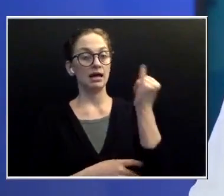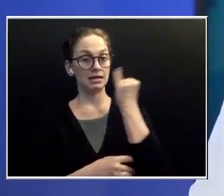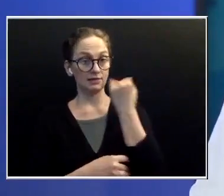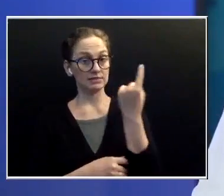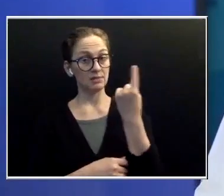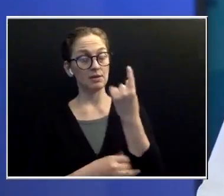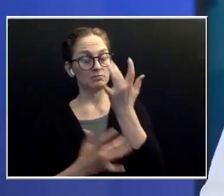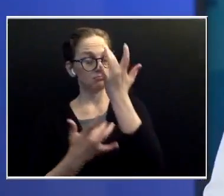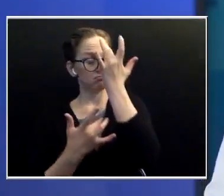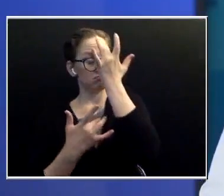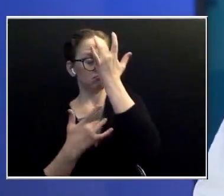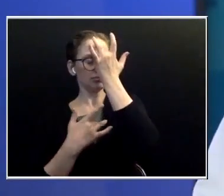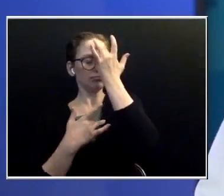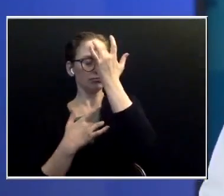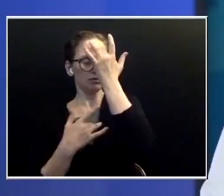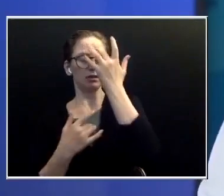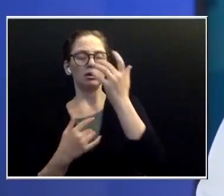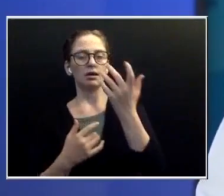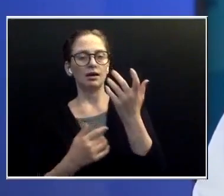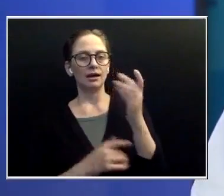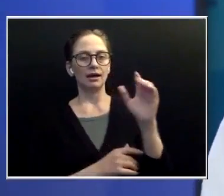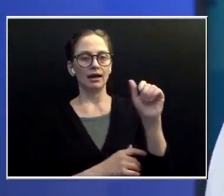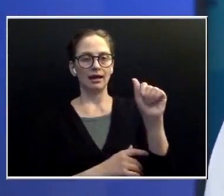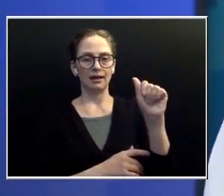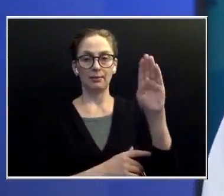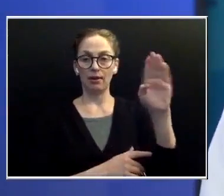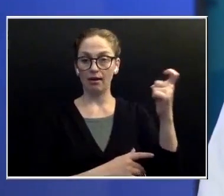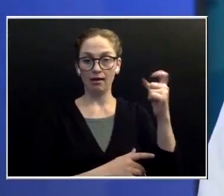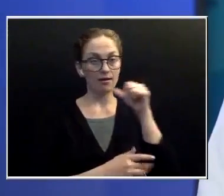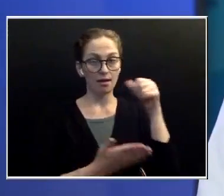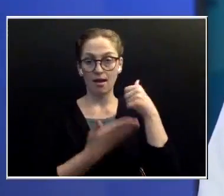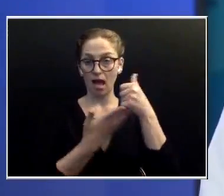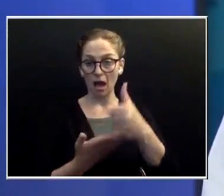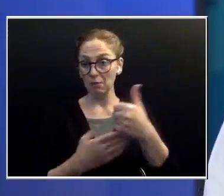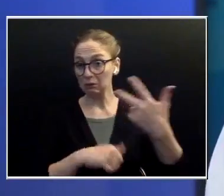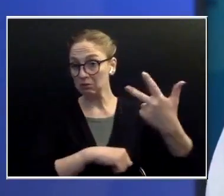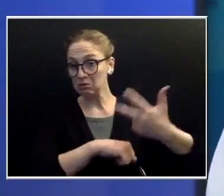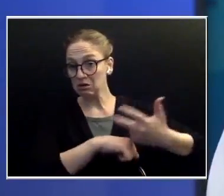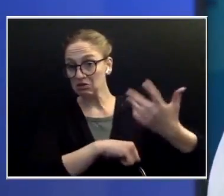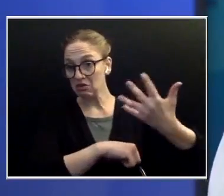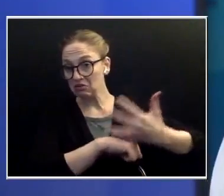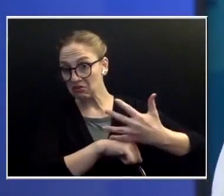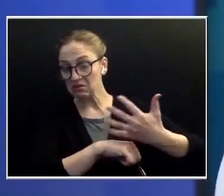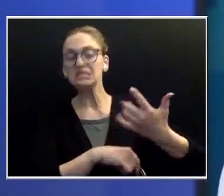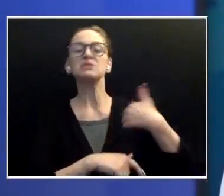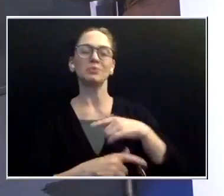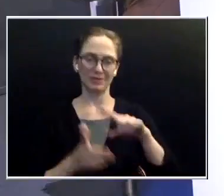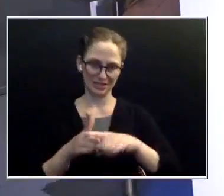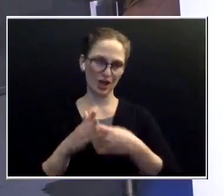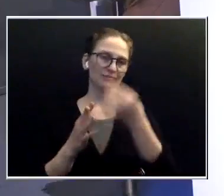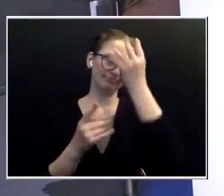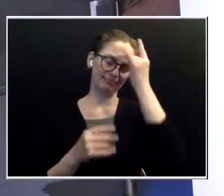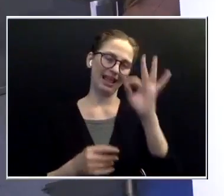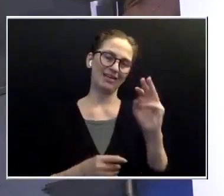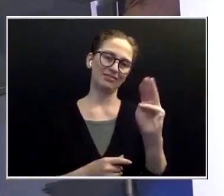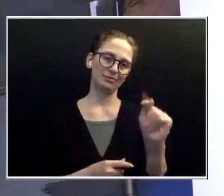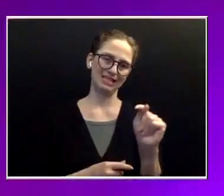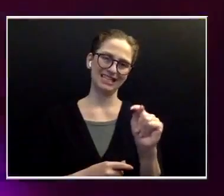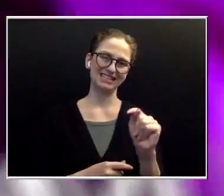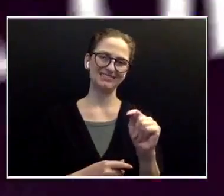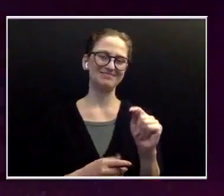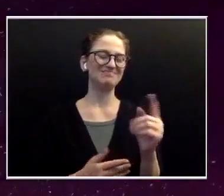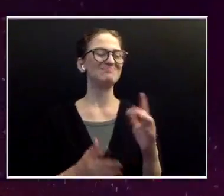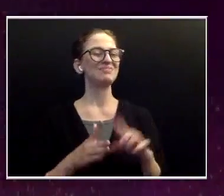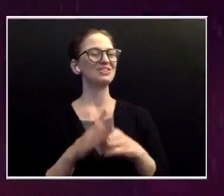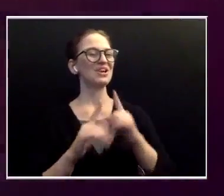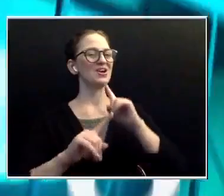if they do not respond to antibiotic therapy within 3 to 5 days, this is when we also start to think about FMT for these patients. Let's get to some questions from our viewers.